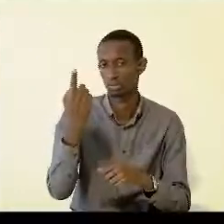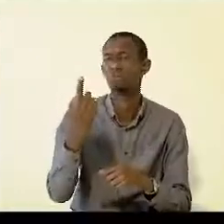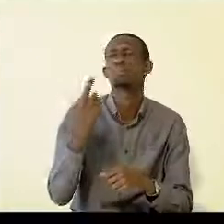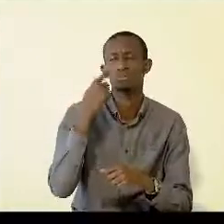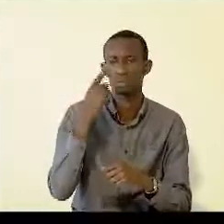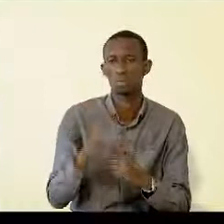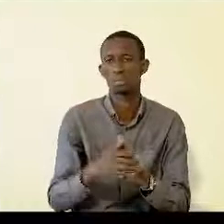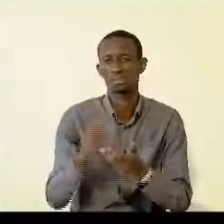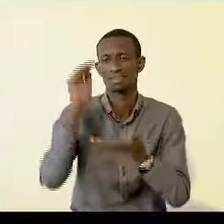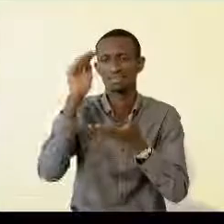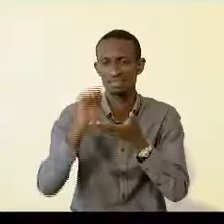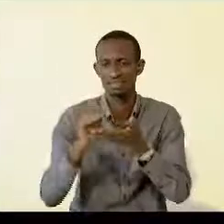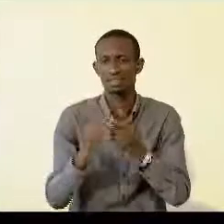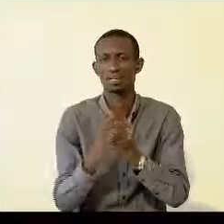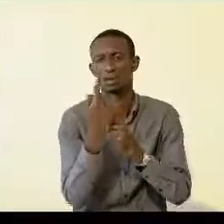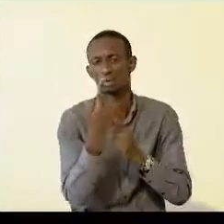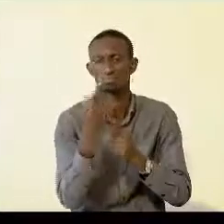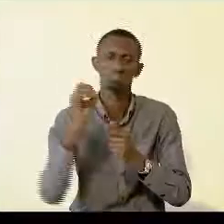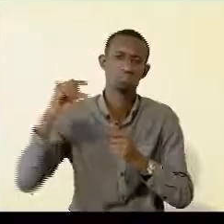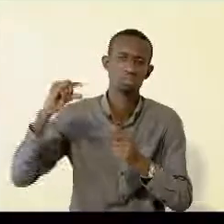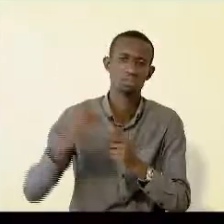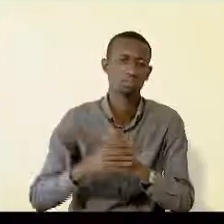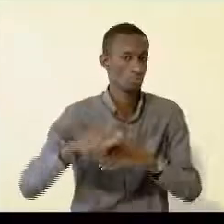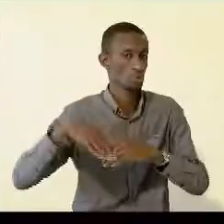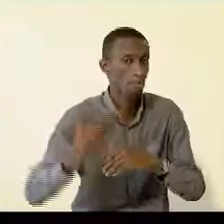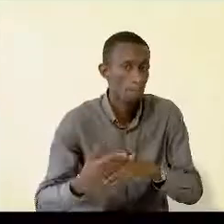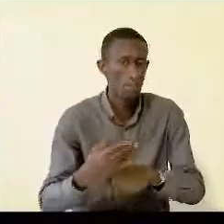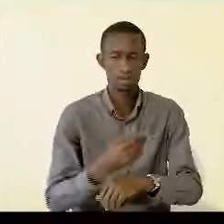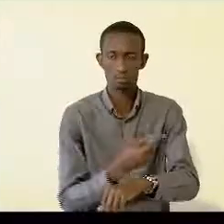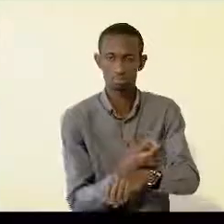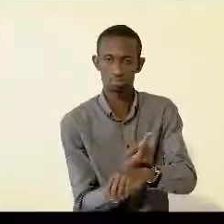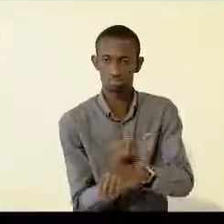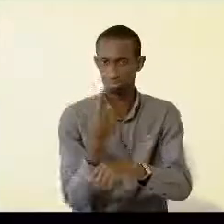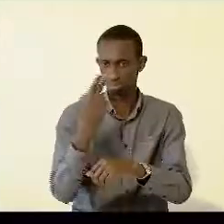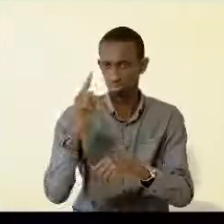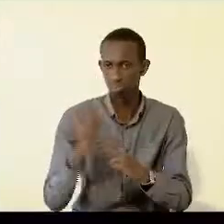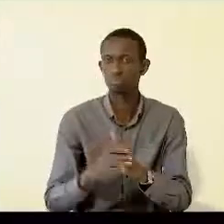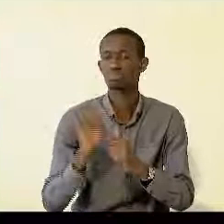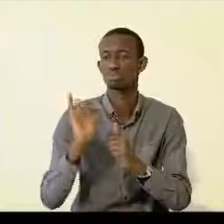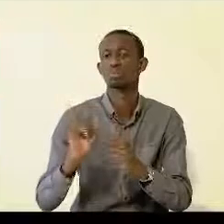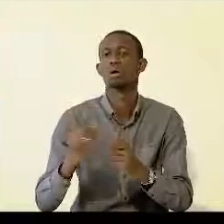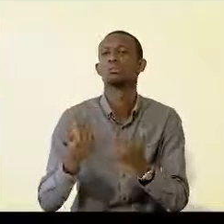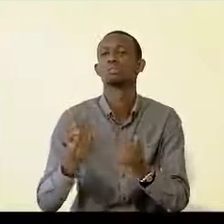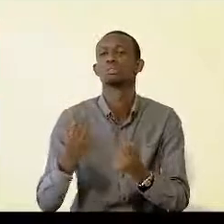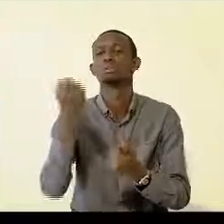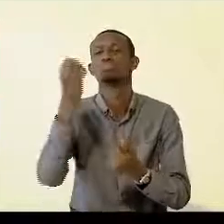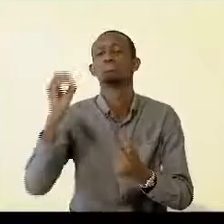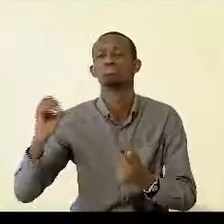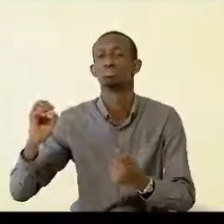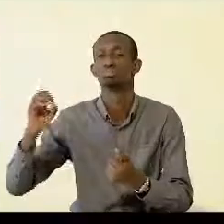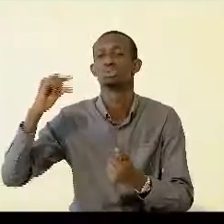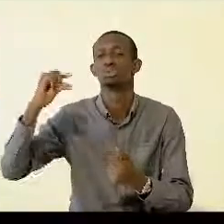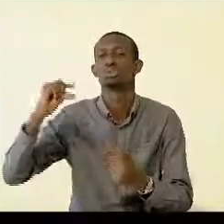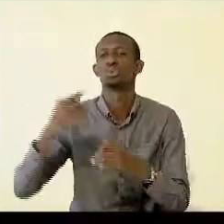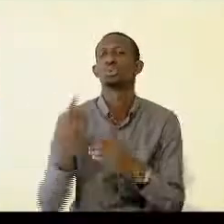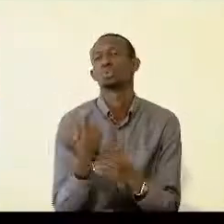And after 21 minutes again, you will be remaining with 50 grams, and so on. So that